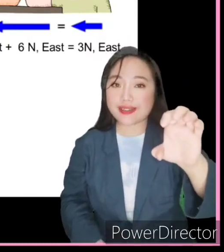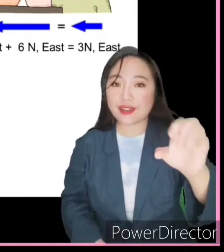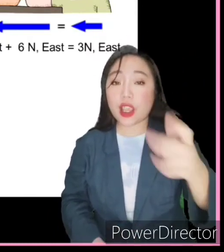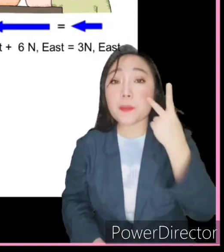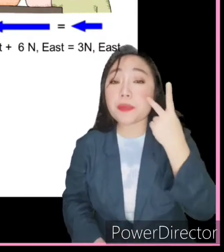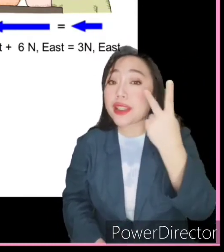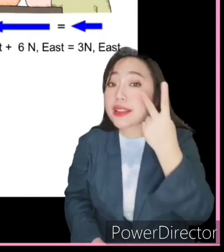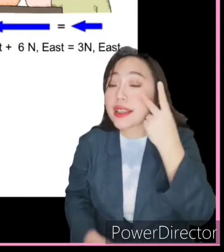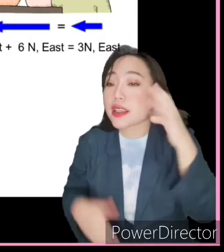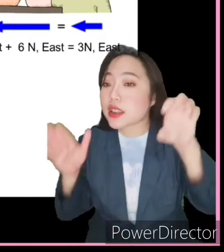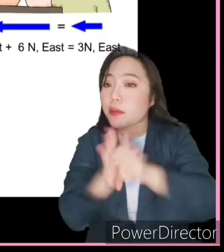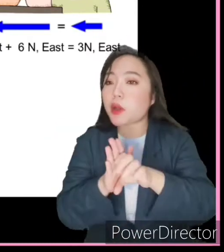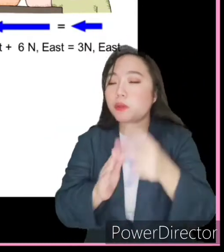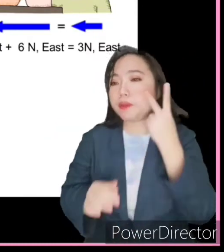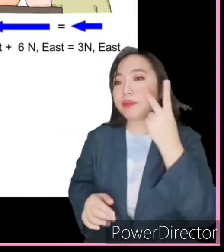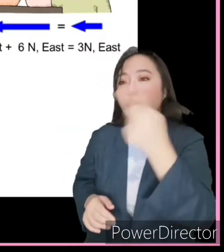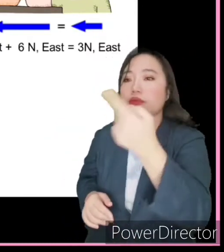force.